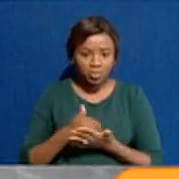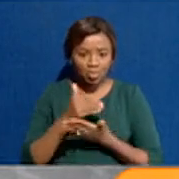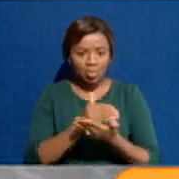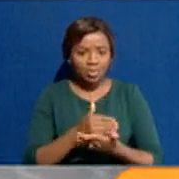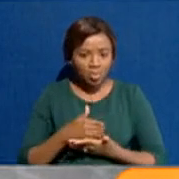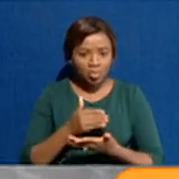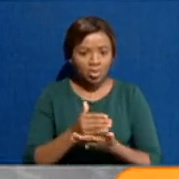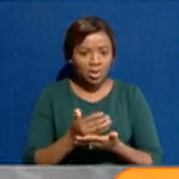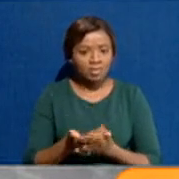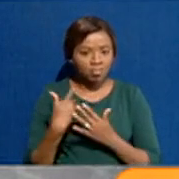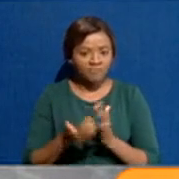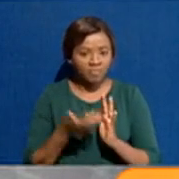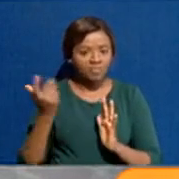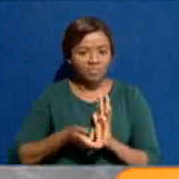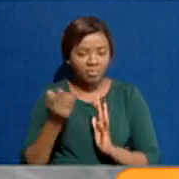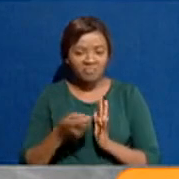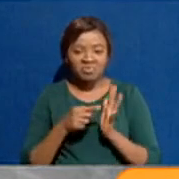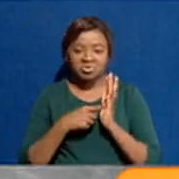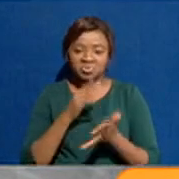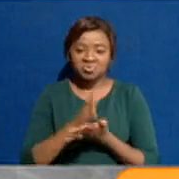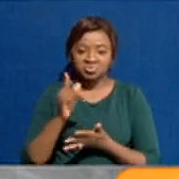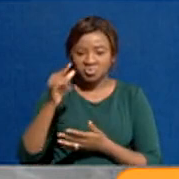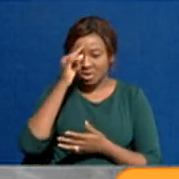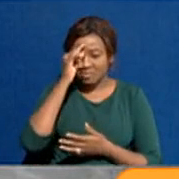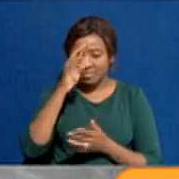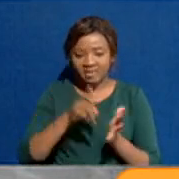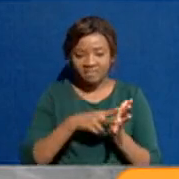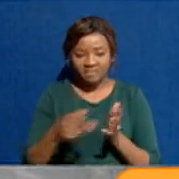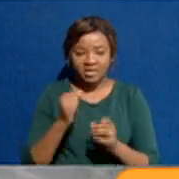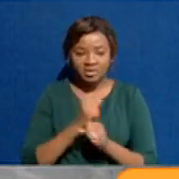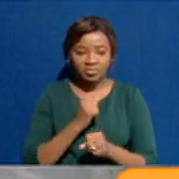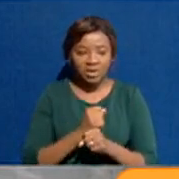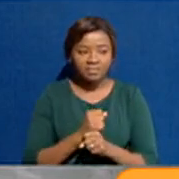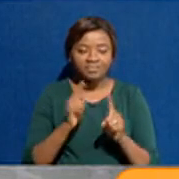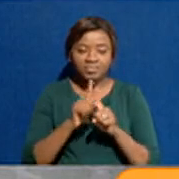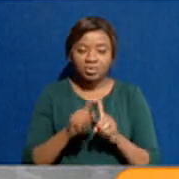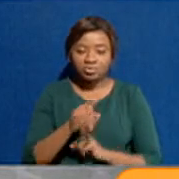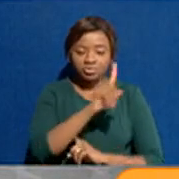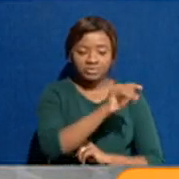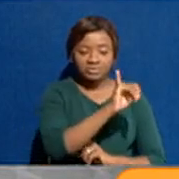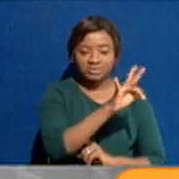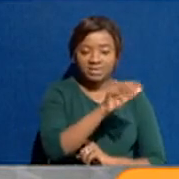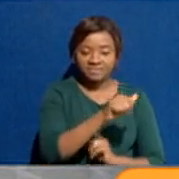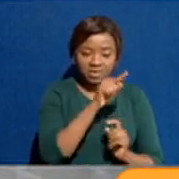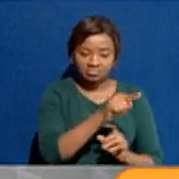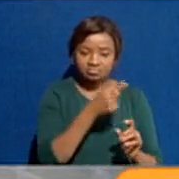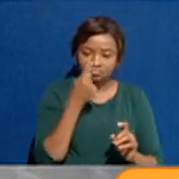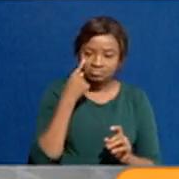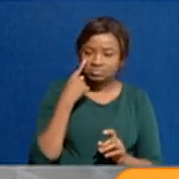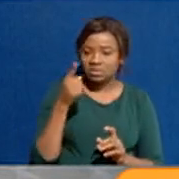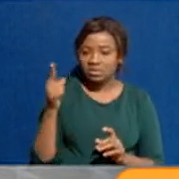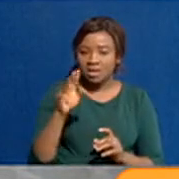government's inability to deal with the vice. Now, Tifa also surveyed public perception on the performance of